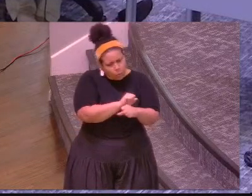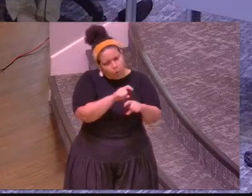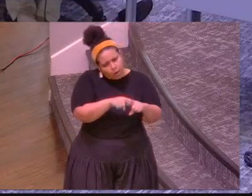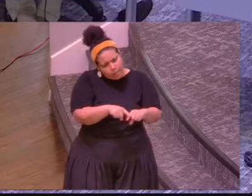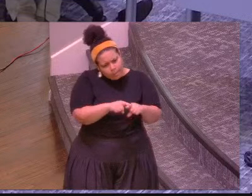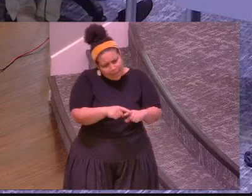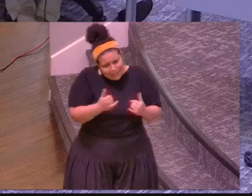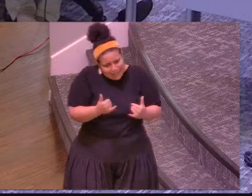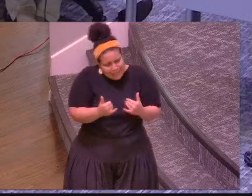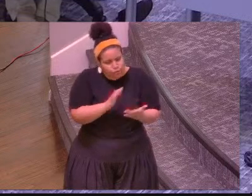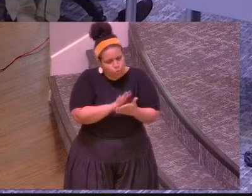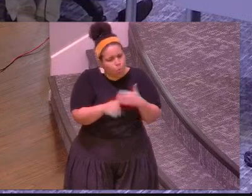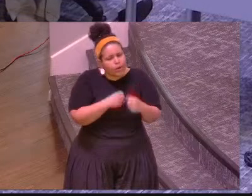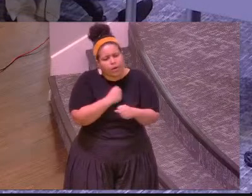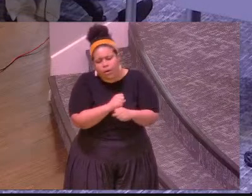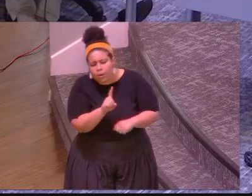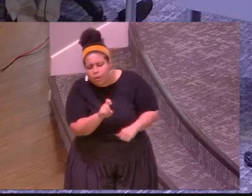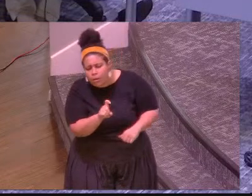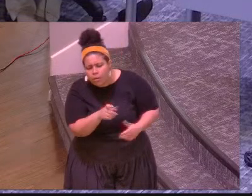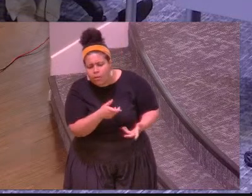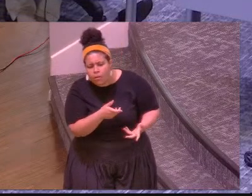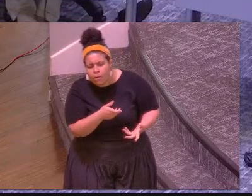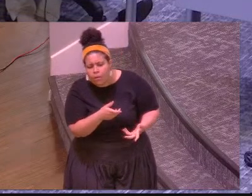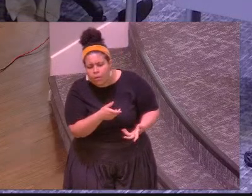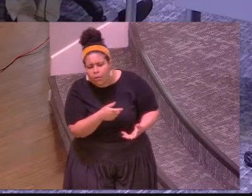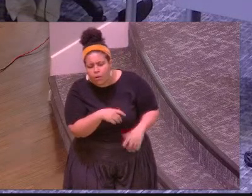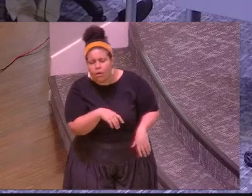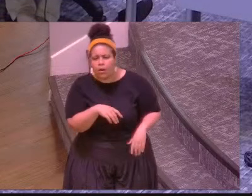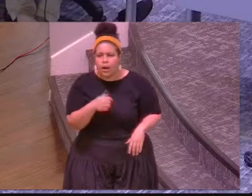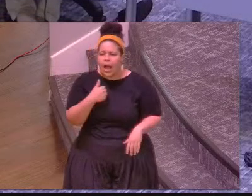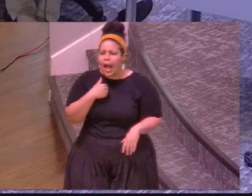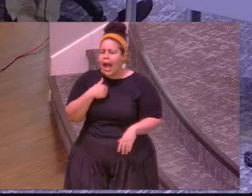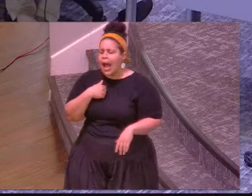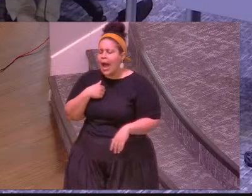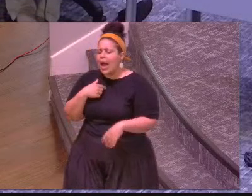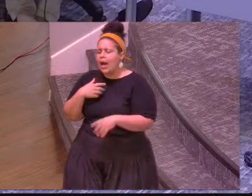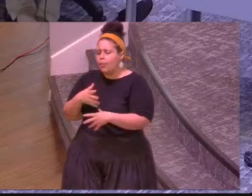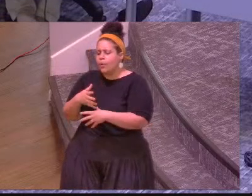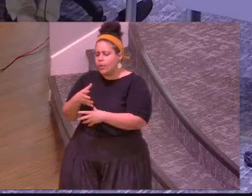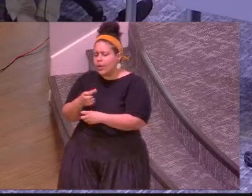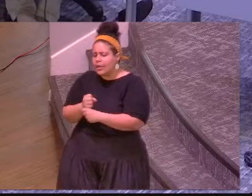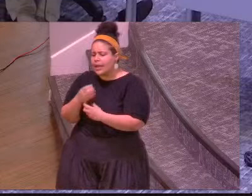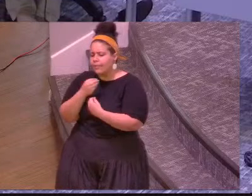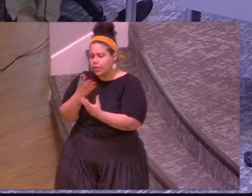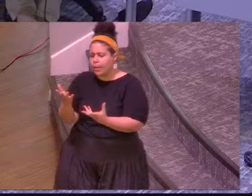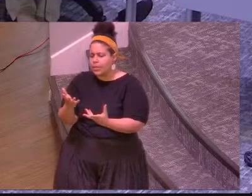know, if there's any. I can find that out and get that information to you, Mr. Davis. Okay.